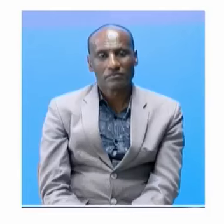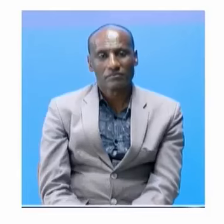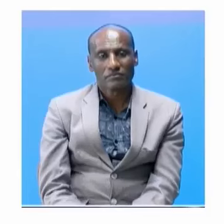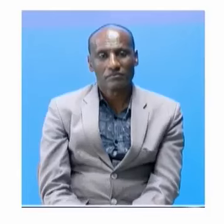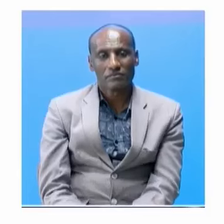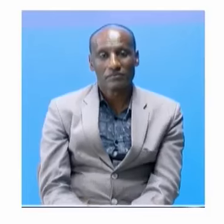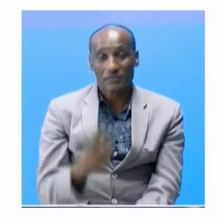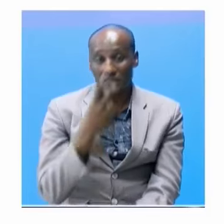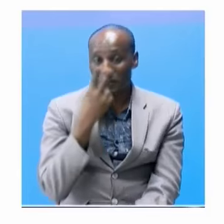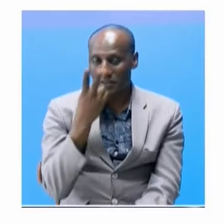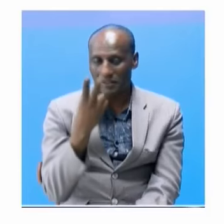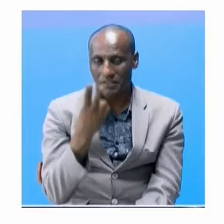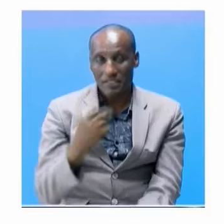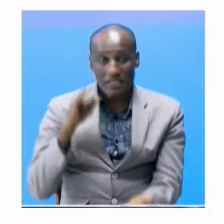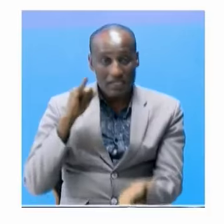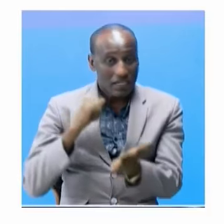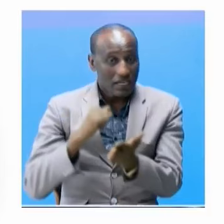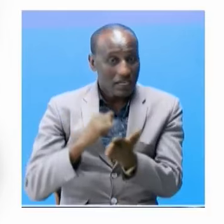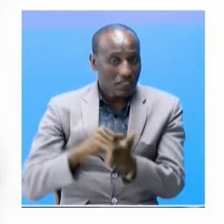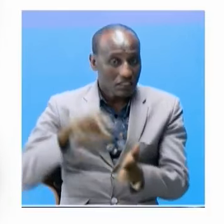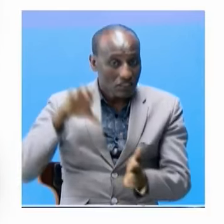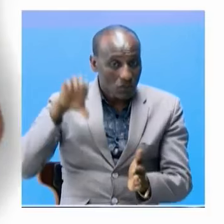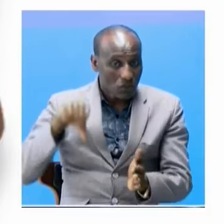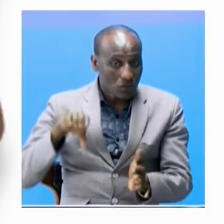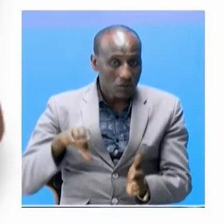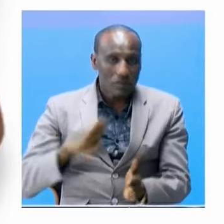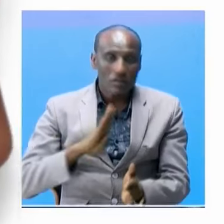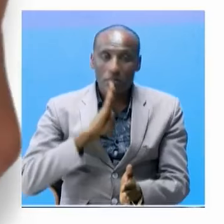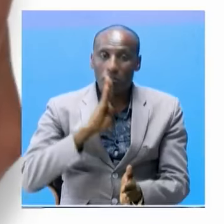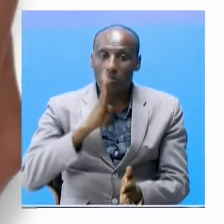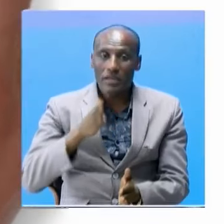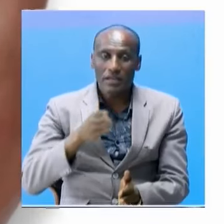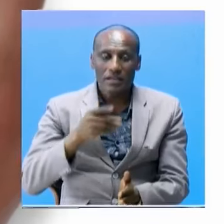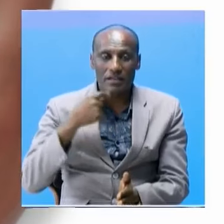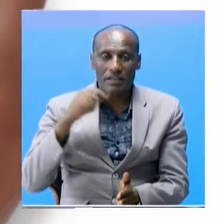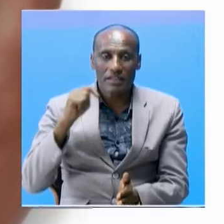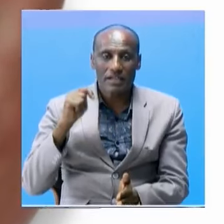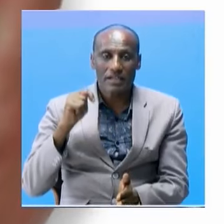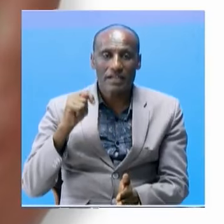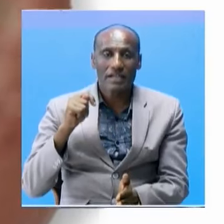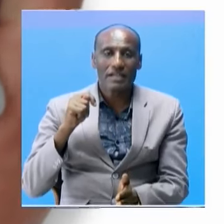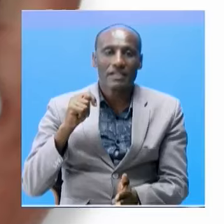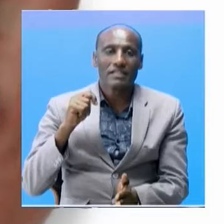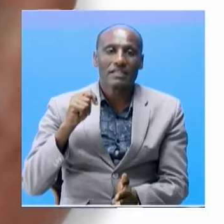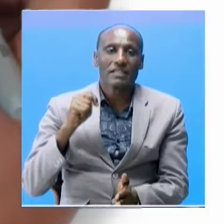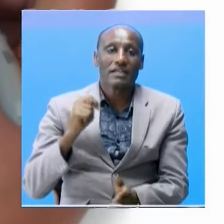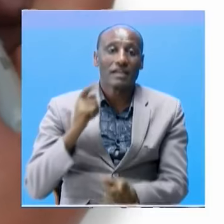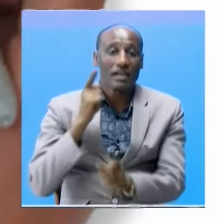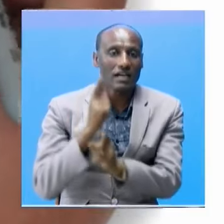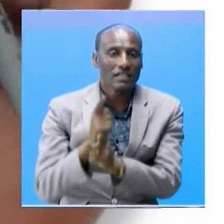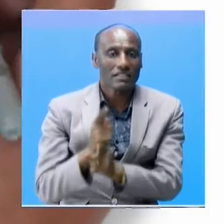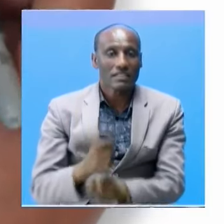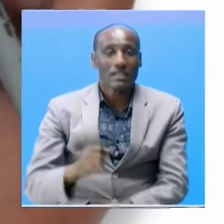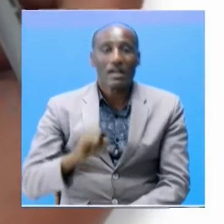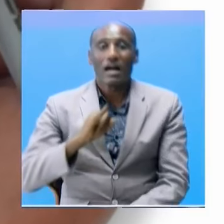Look, it could be the answer. Let me add something here to make it different. I am not